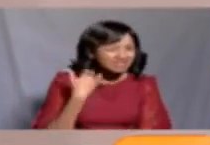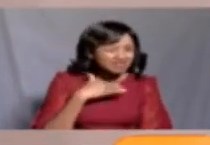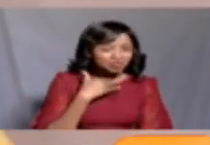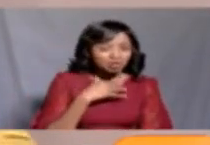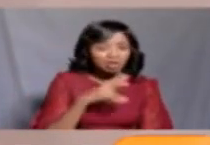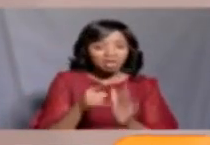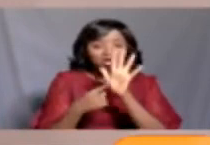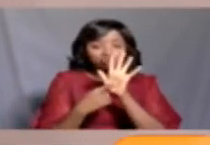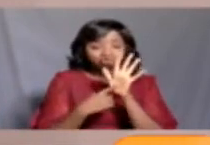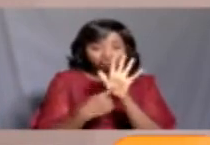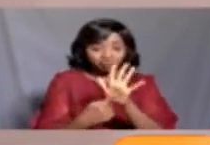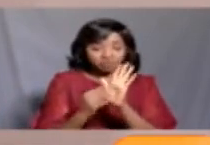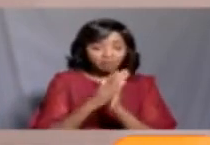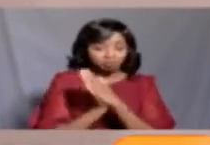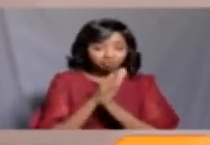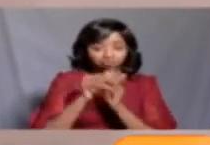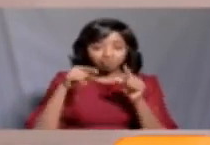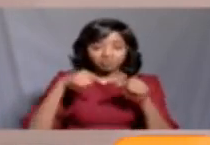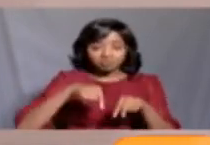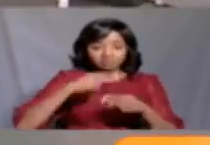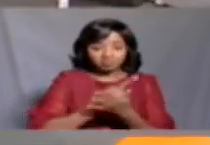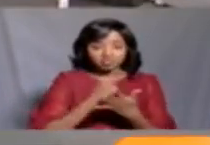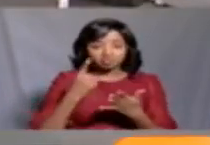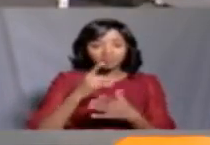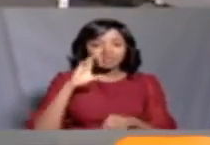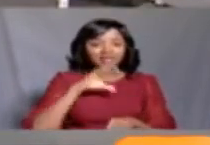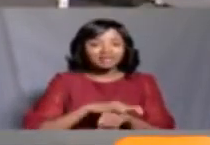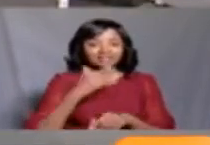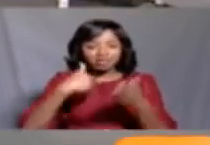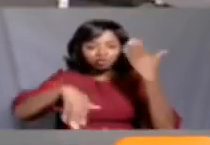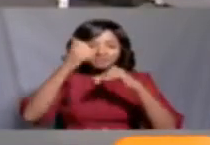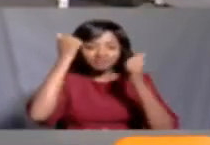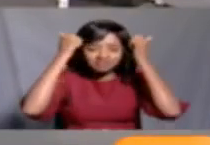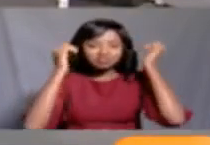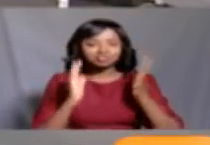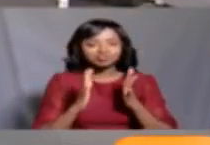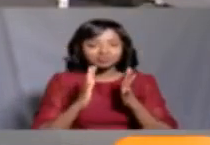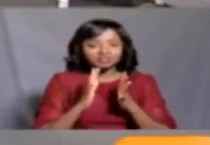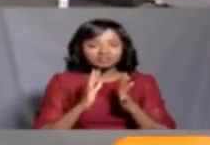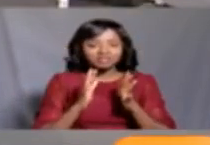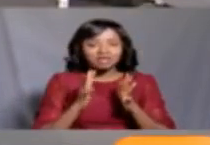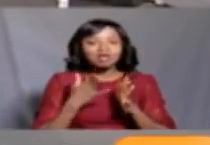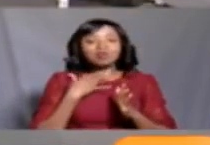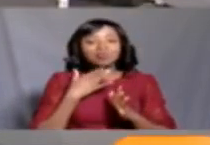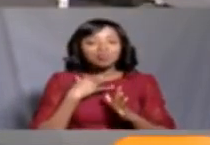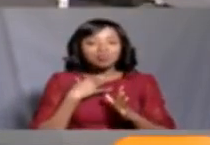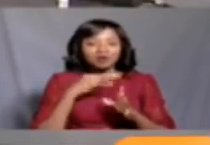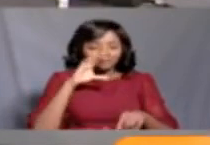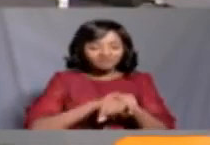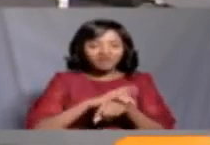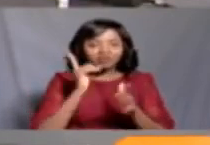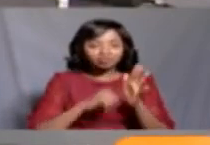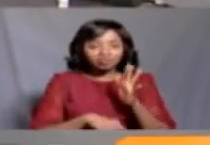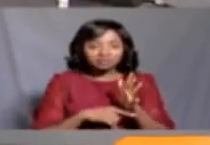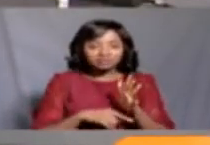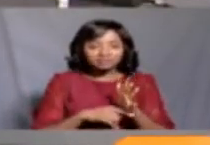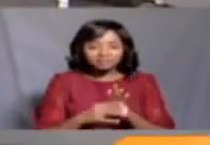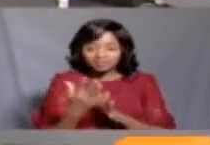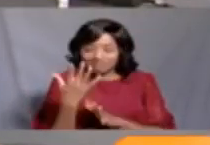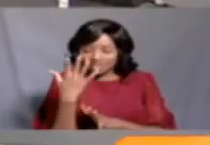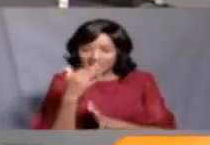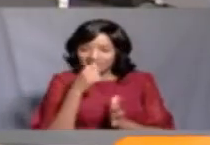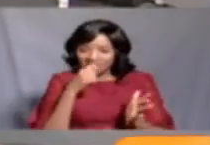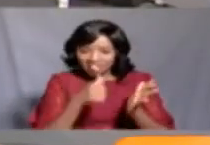university student's suicide note that was found and police officers looking to arrest this individual, and you're thinking that's not what they